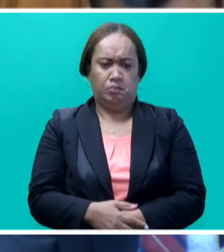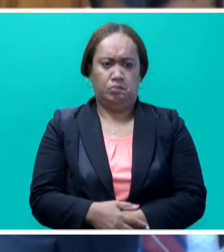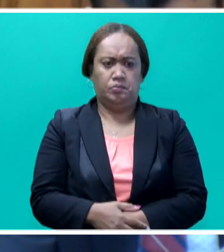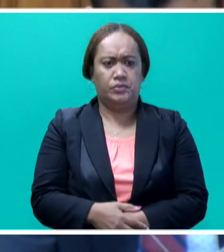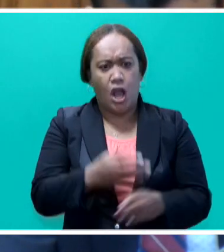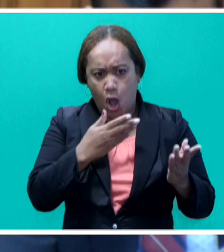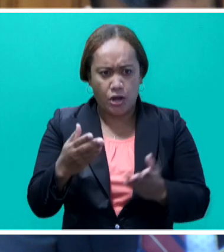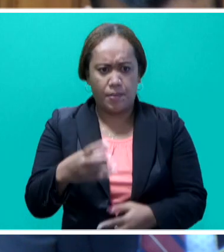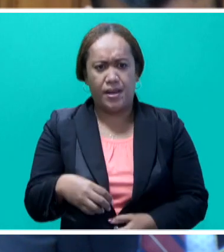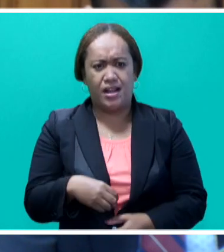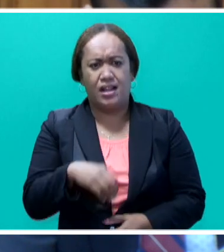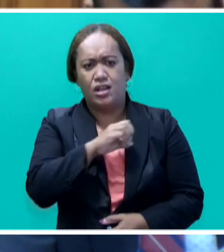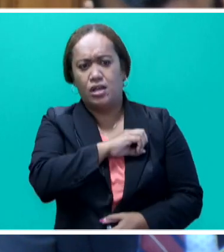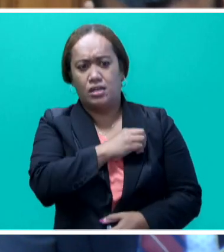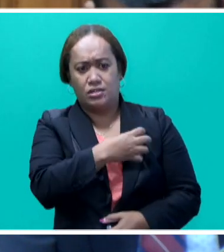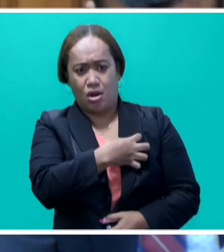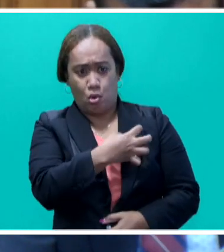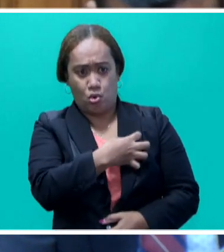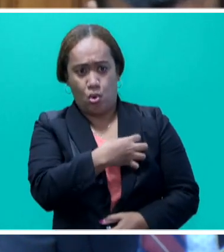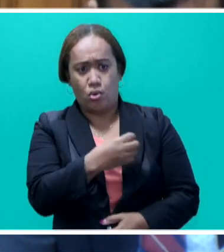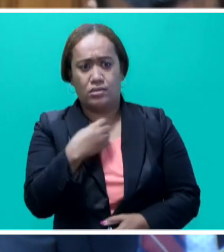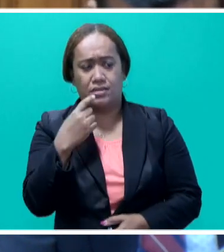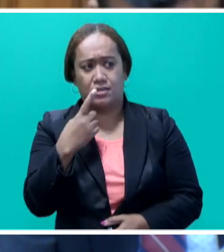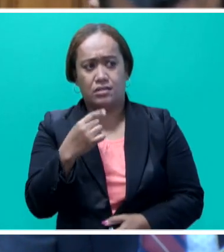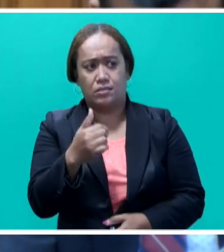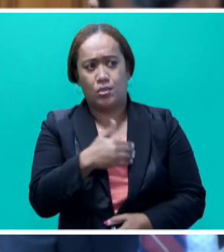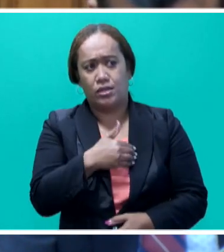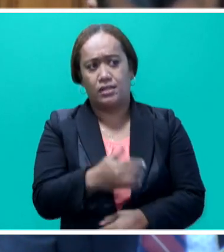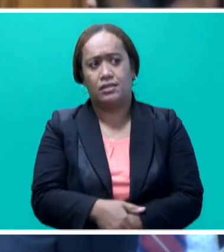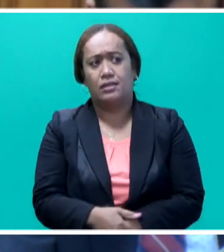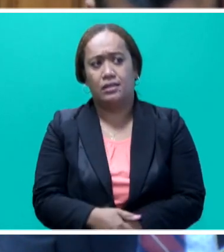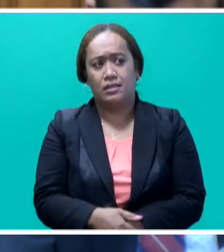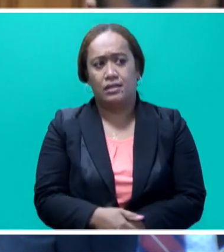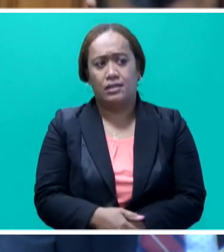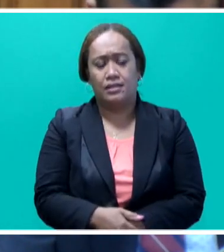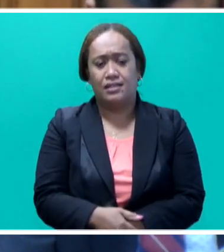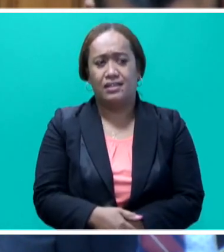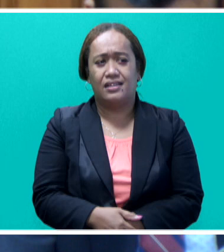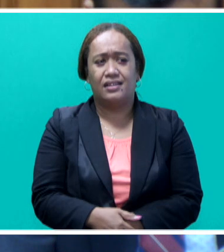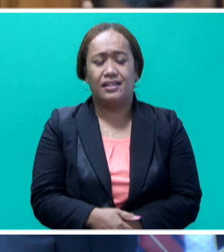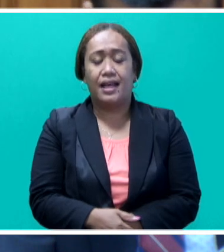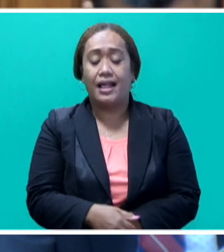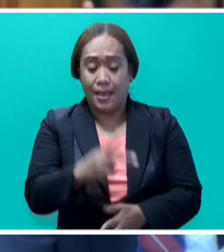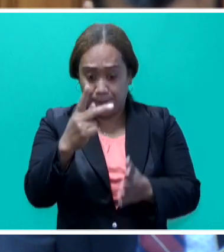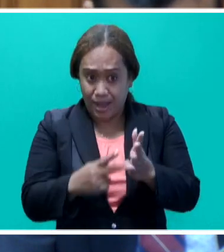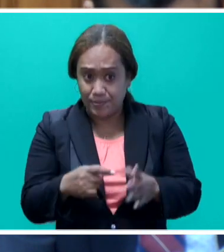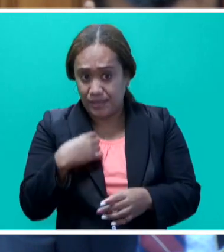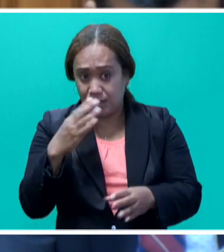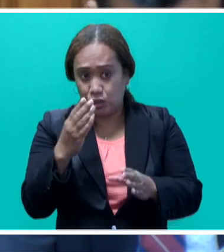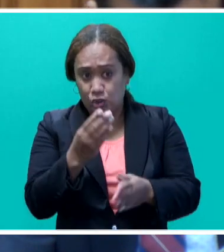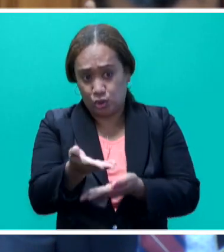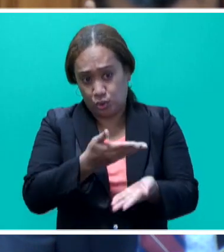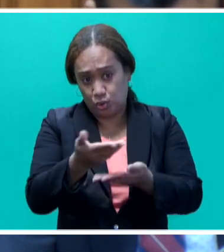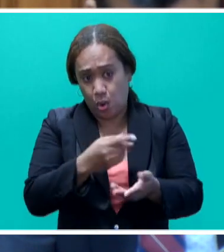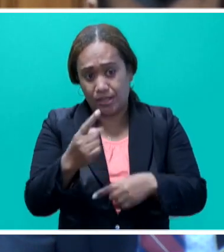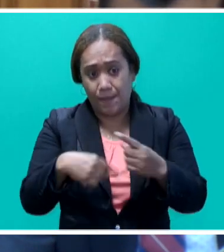think she's misleading Parliament this morning. If she is to read the Hansard tonight, she will see that part that I talked about, why the concern